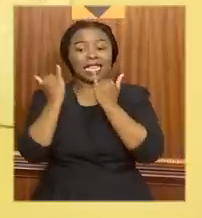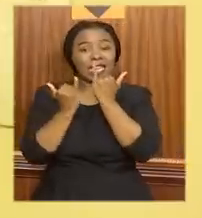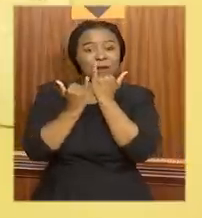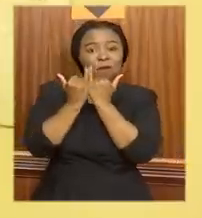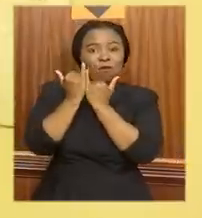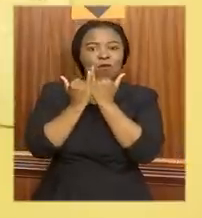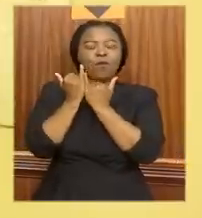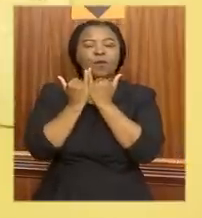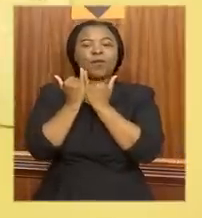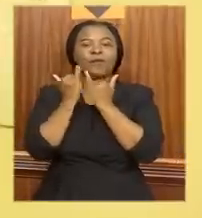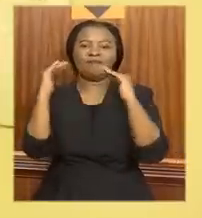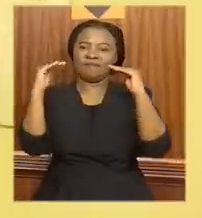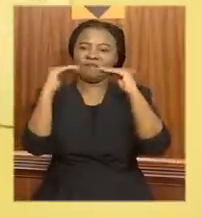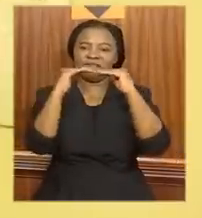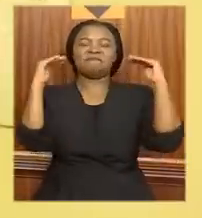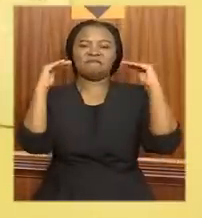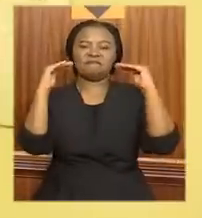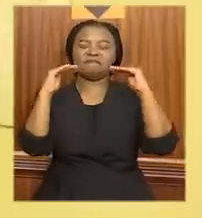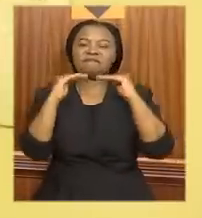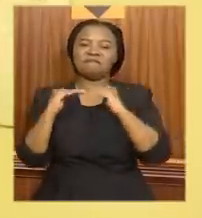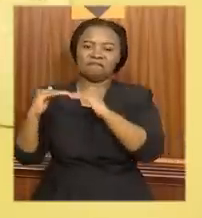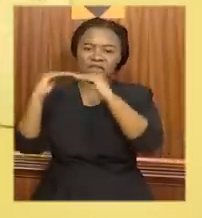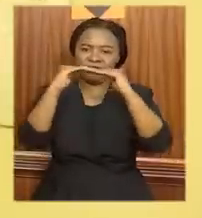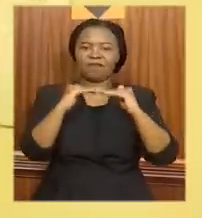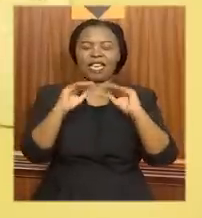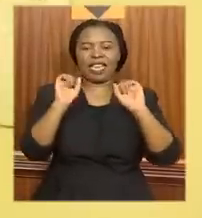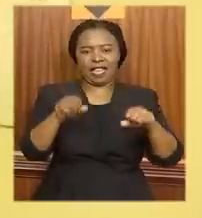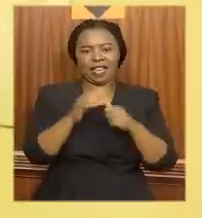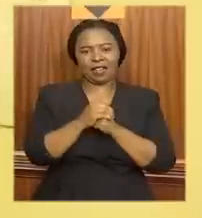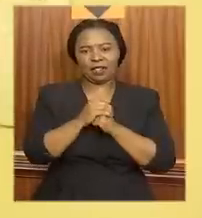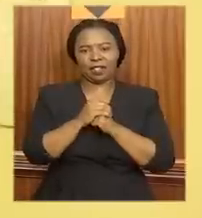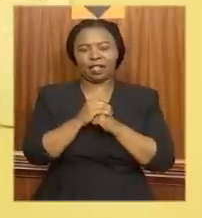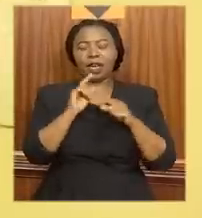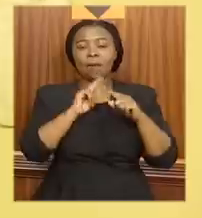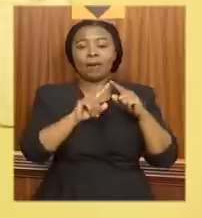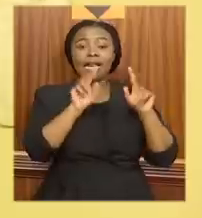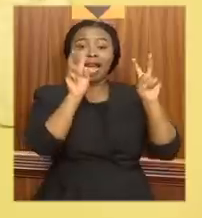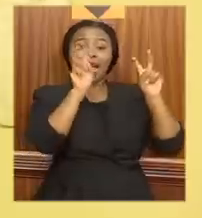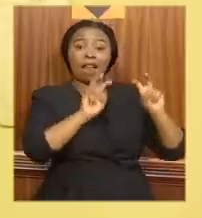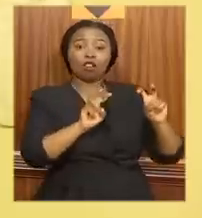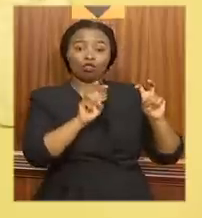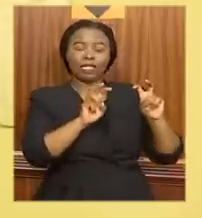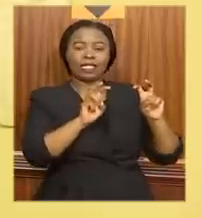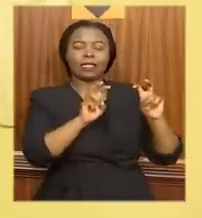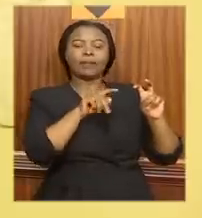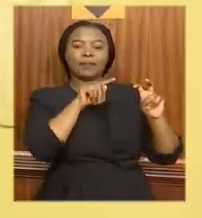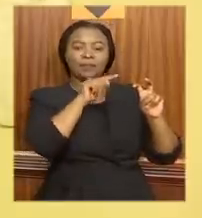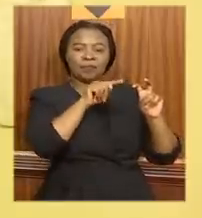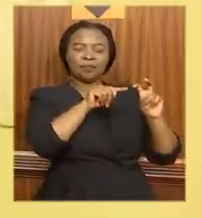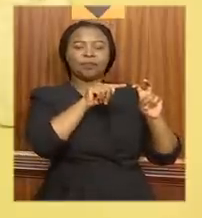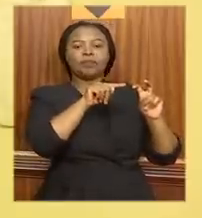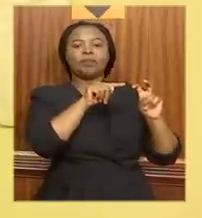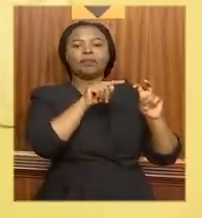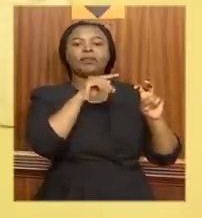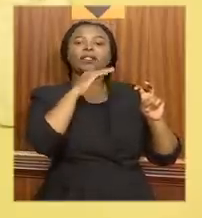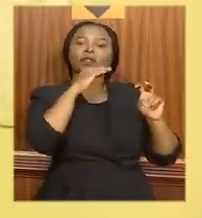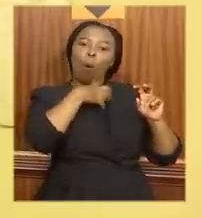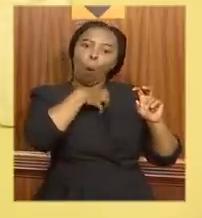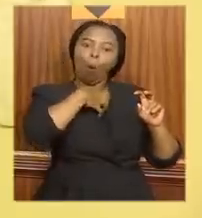footing. The grid will remain owned by the state, in other words,